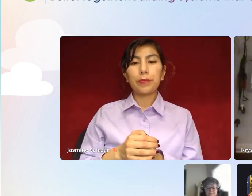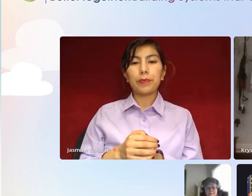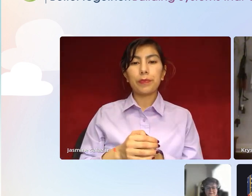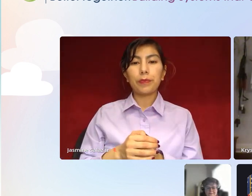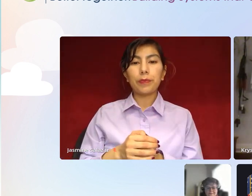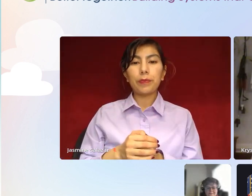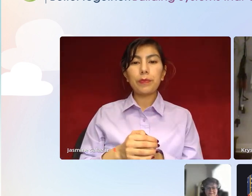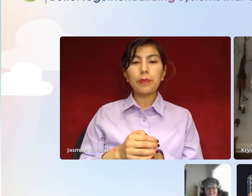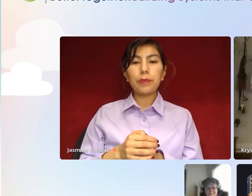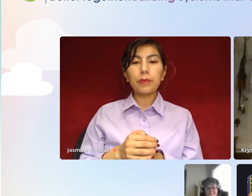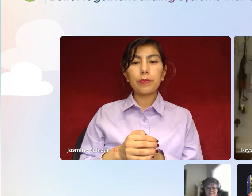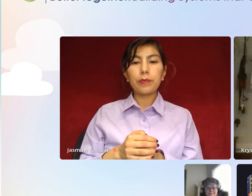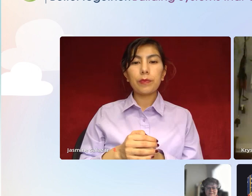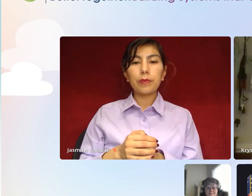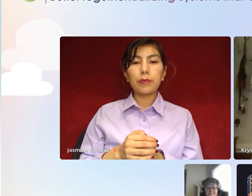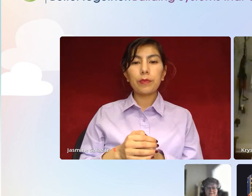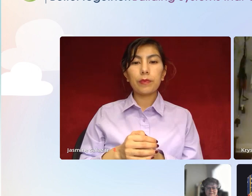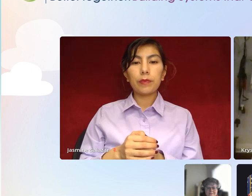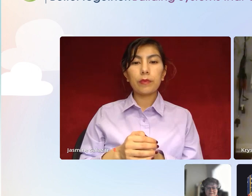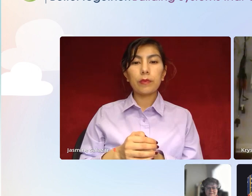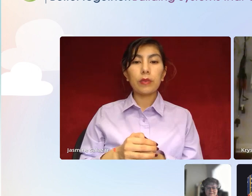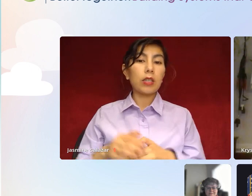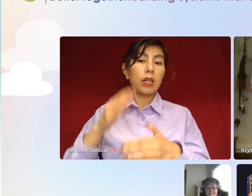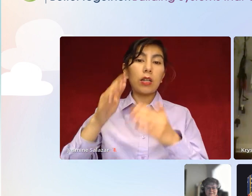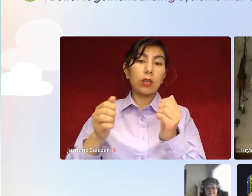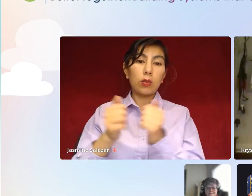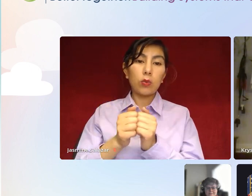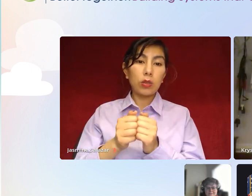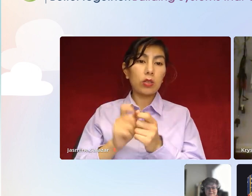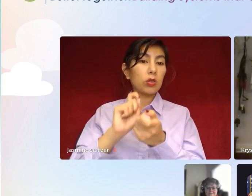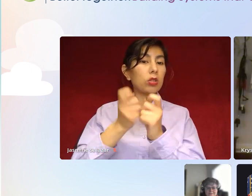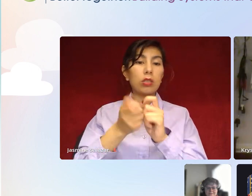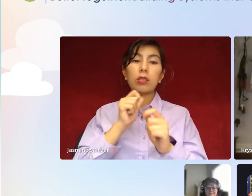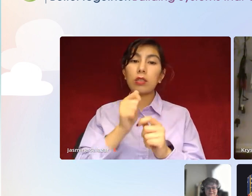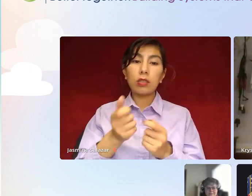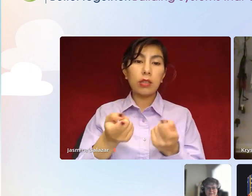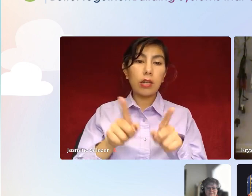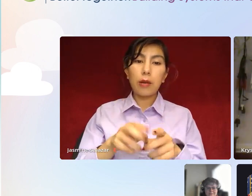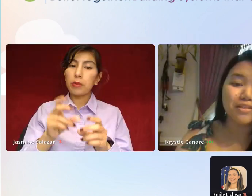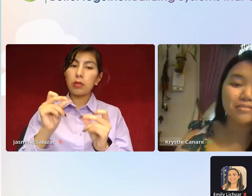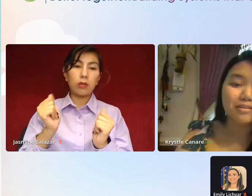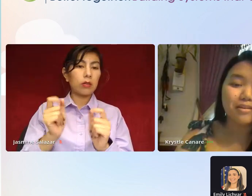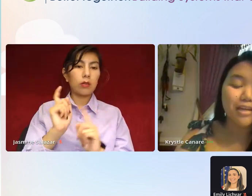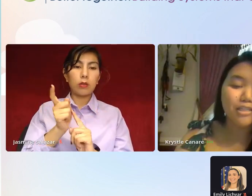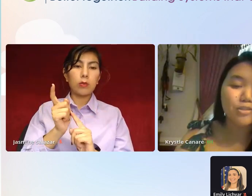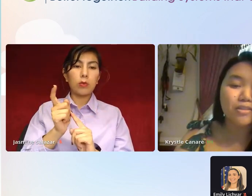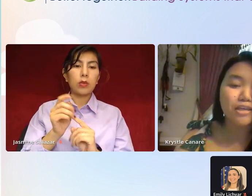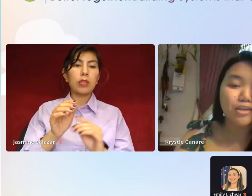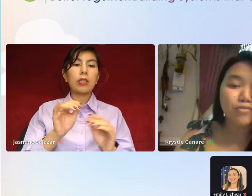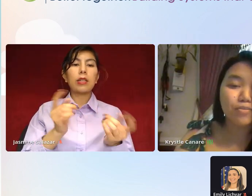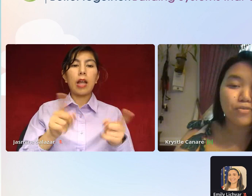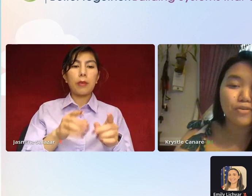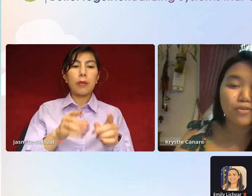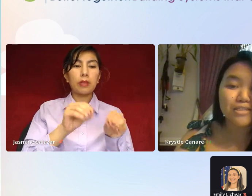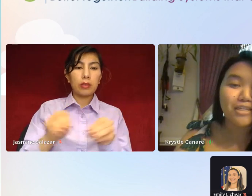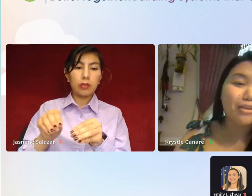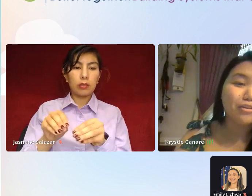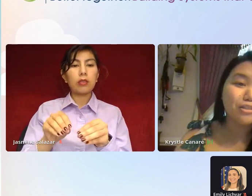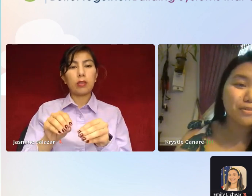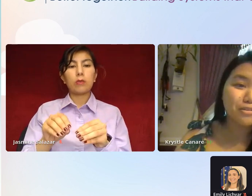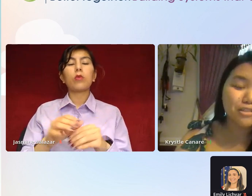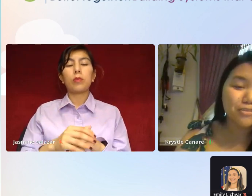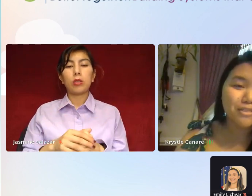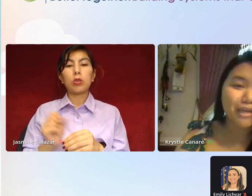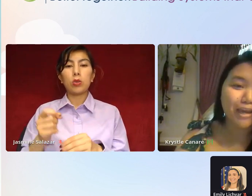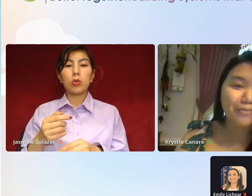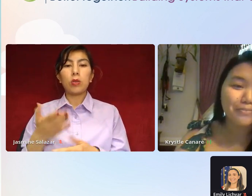us today. And I'll end with, change doesn't happen in a moment, it happens in a movement. And so I thank you for moving with us